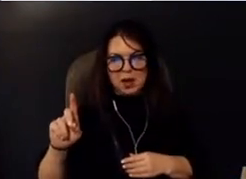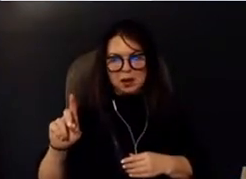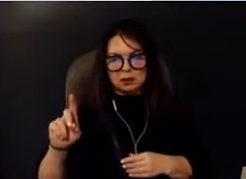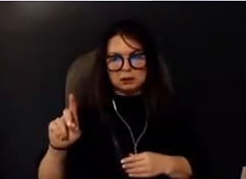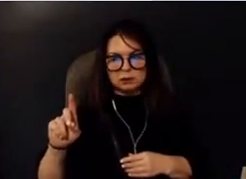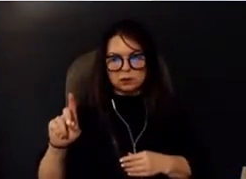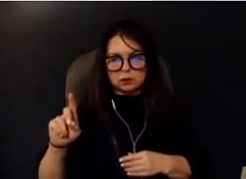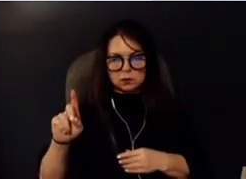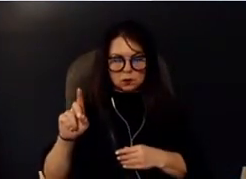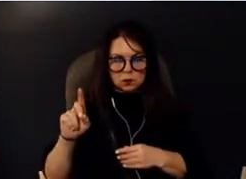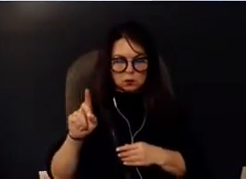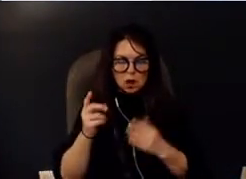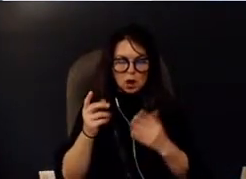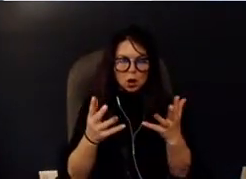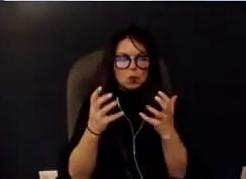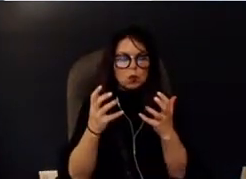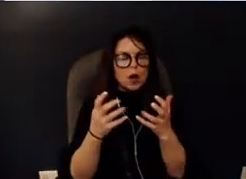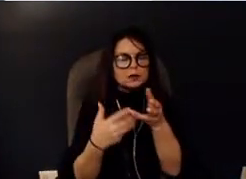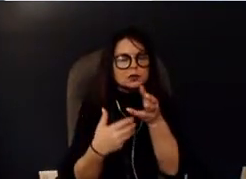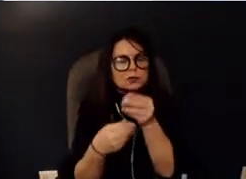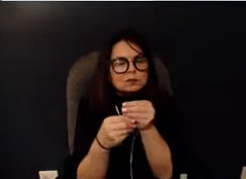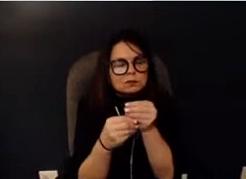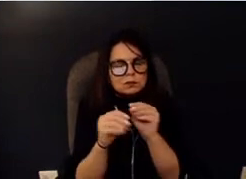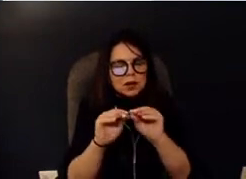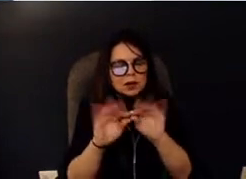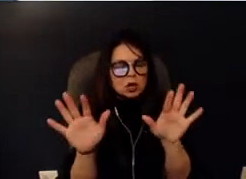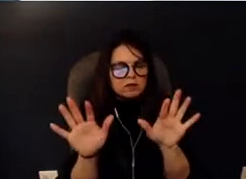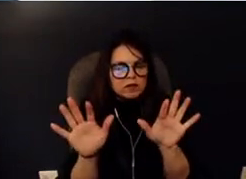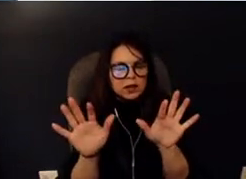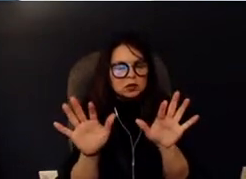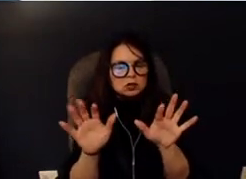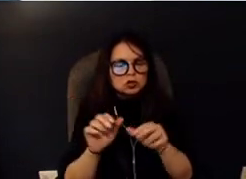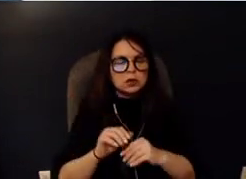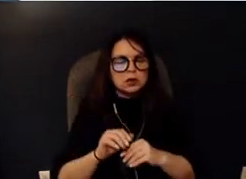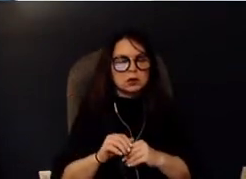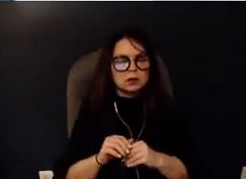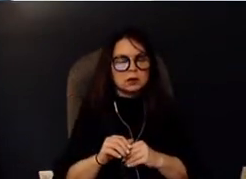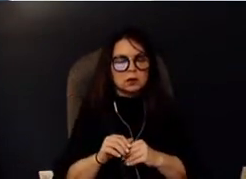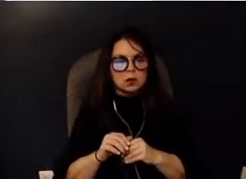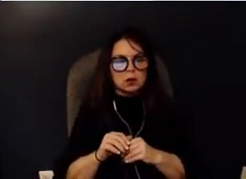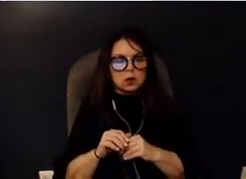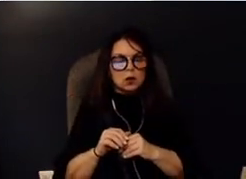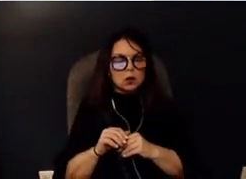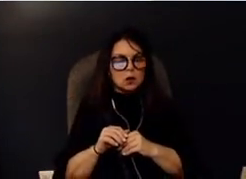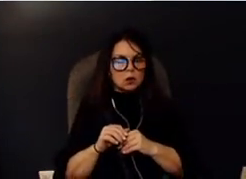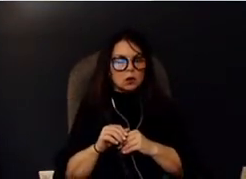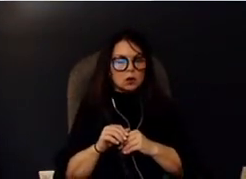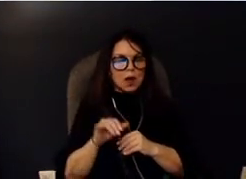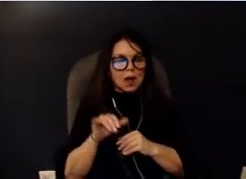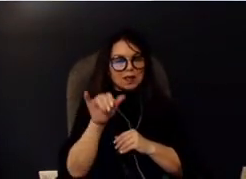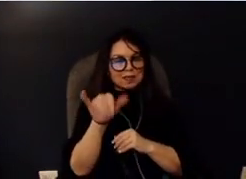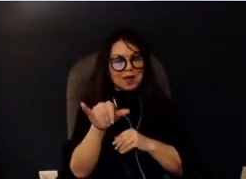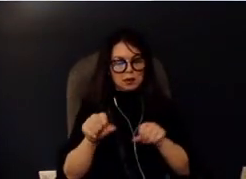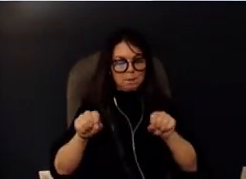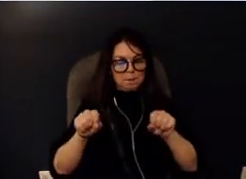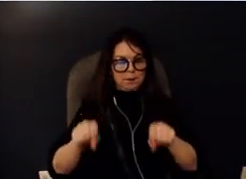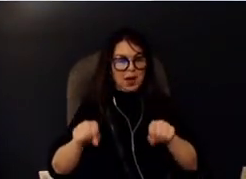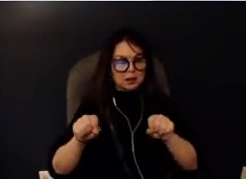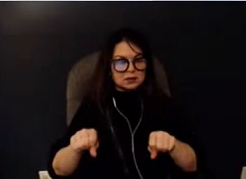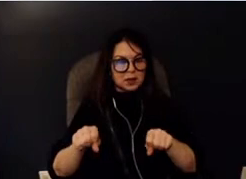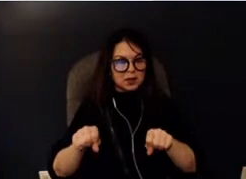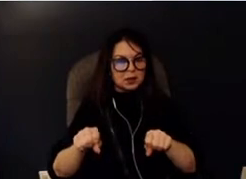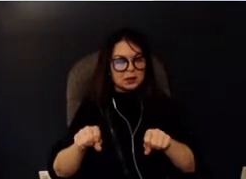note a clarification here. We did explore the possibility of bringing back electrical